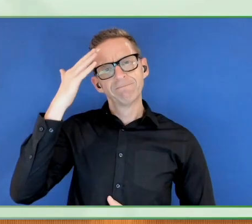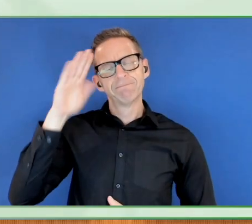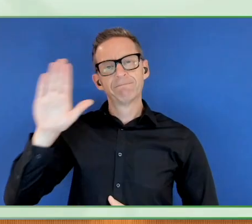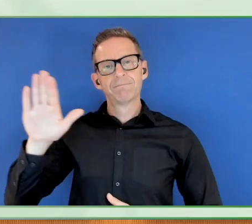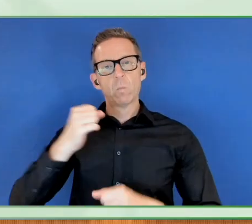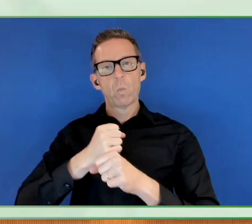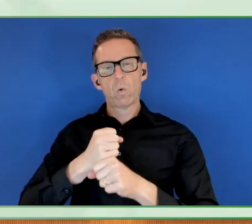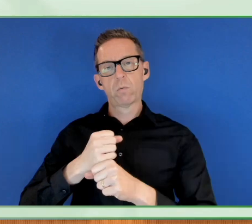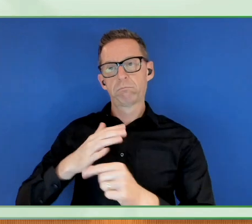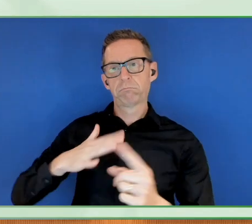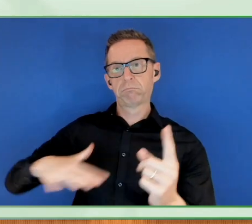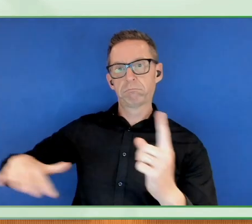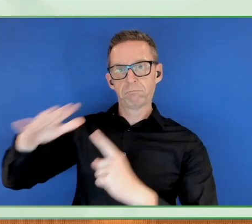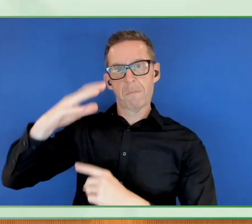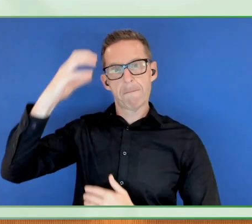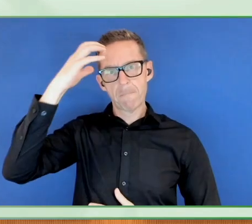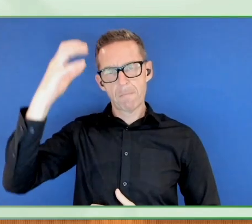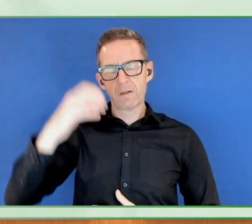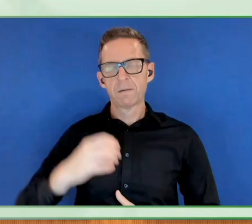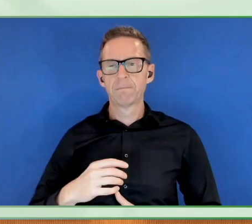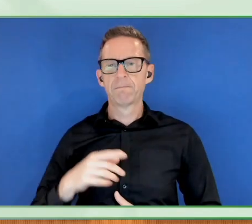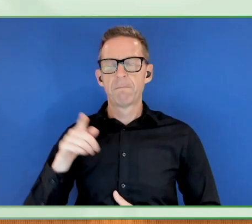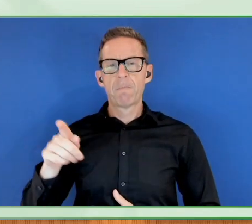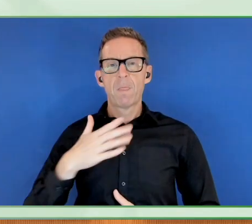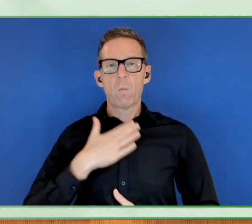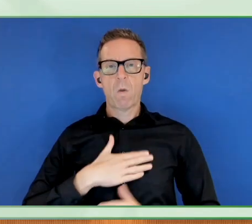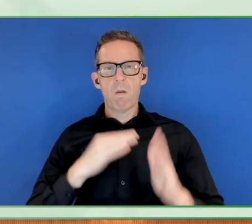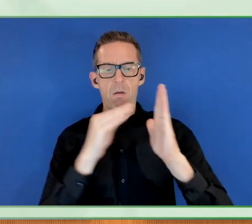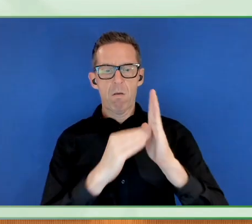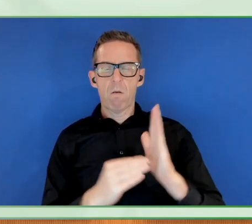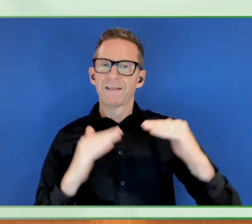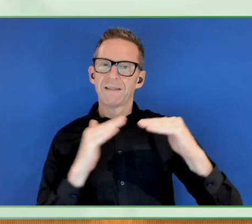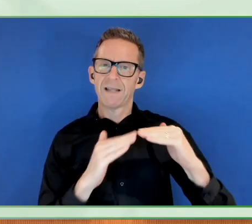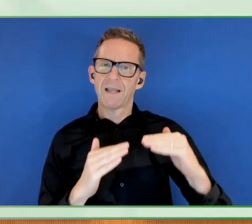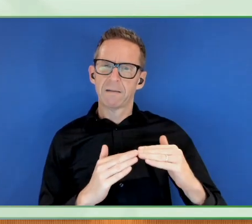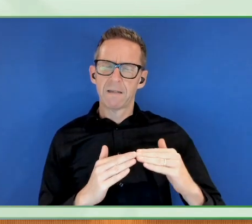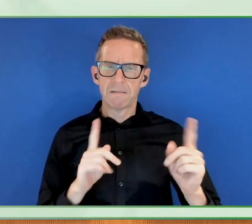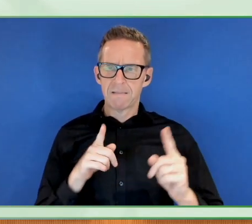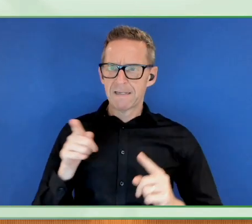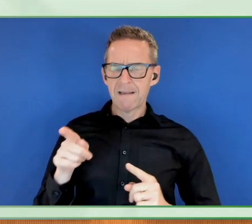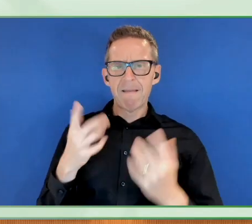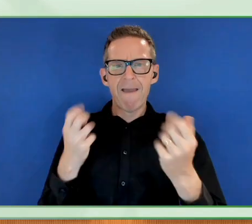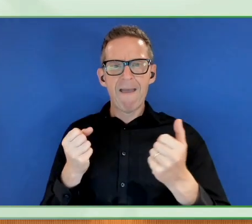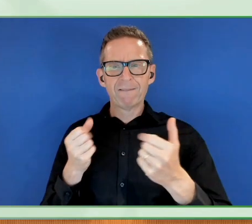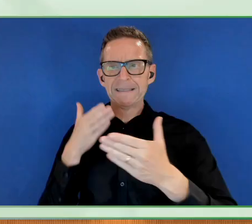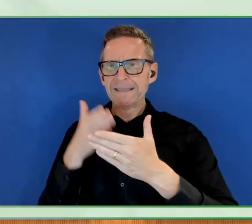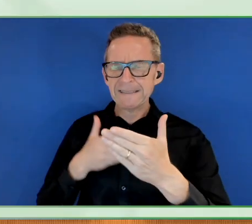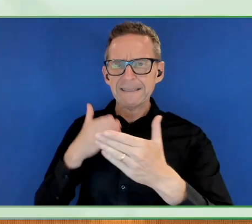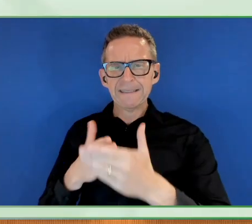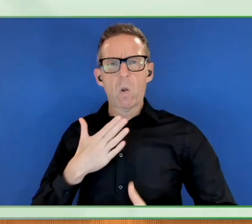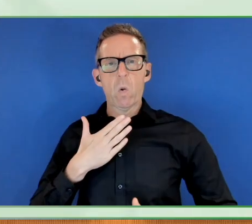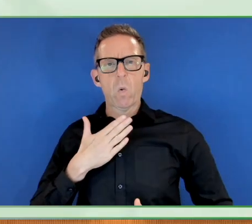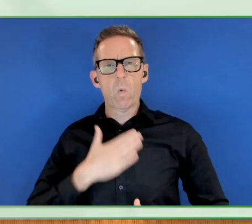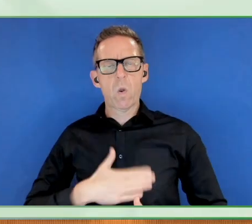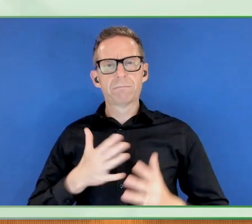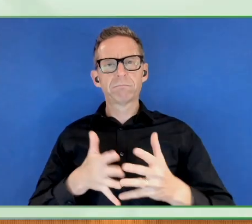implementing both standards, what were the first hurdles that you experienced with them in implementing these standards, and how did you overcome those